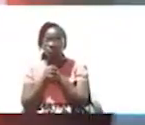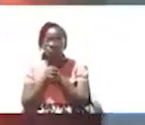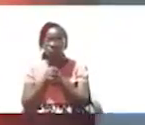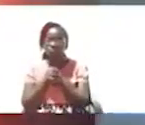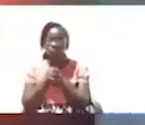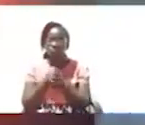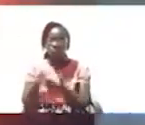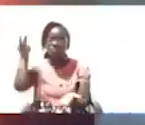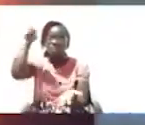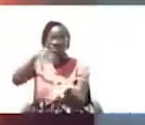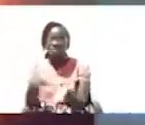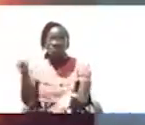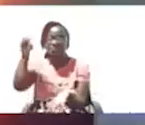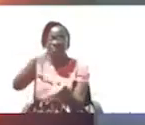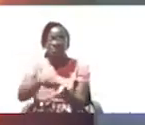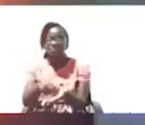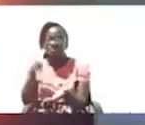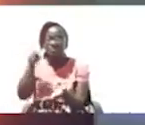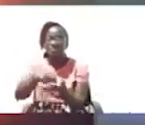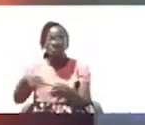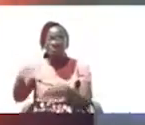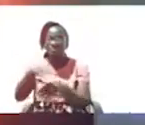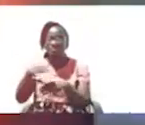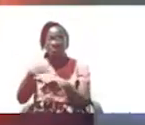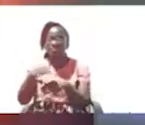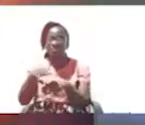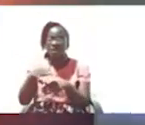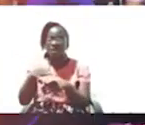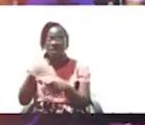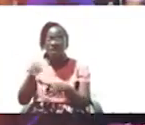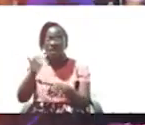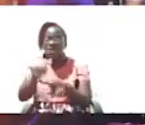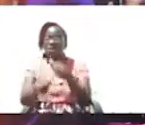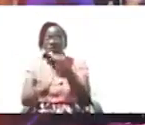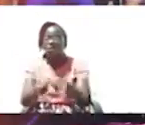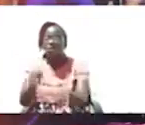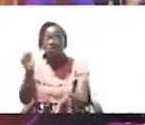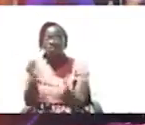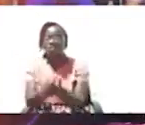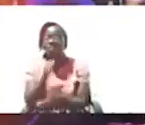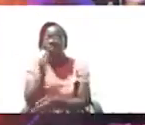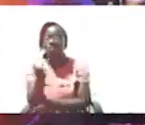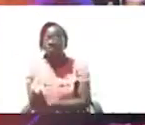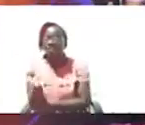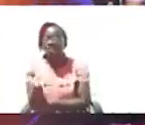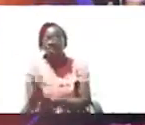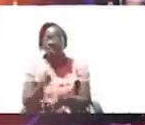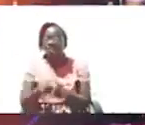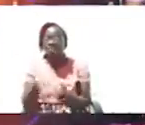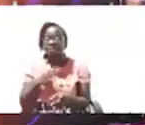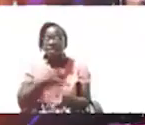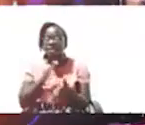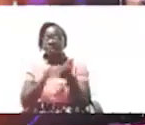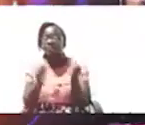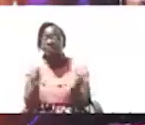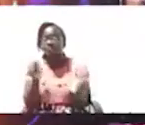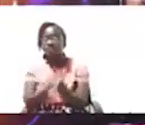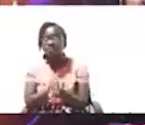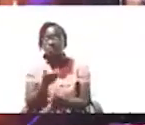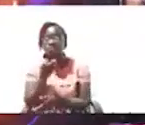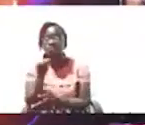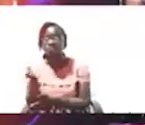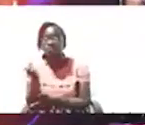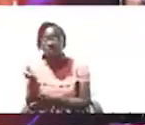He was jumping over invisible holes. But I believe where there's a